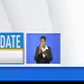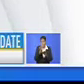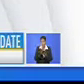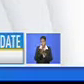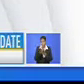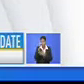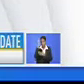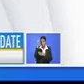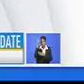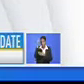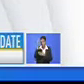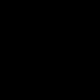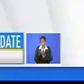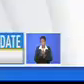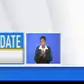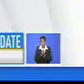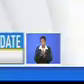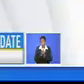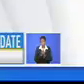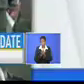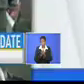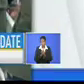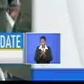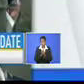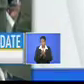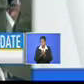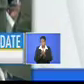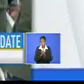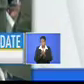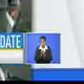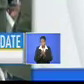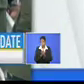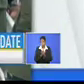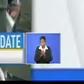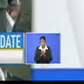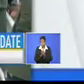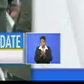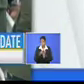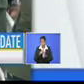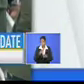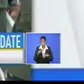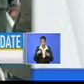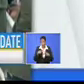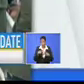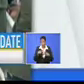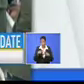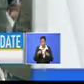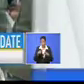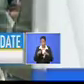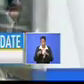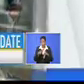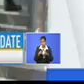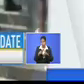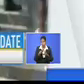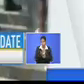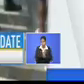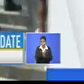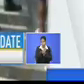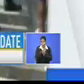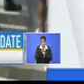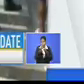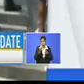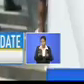whole. It is most unfortunate, and we deplore having to take persons into custody given these